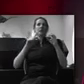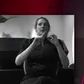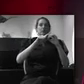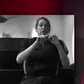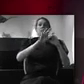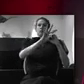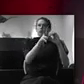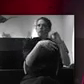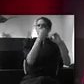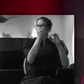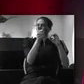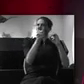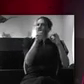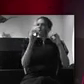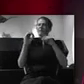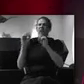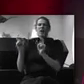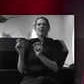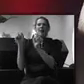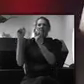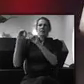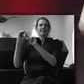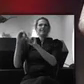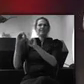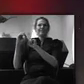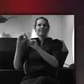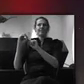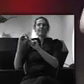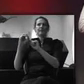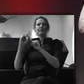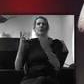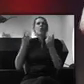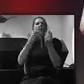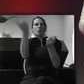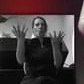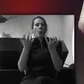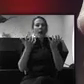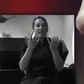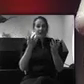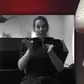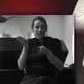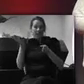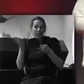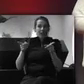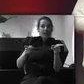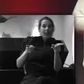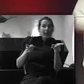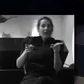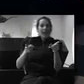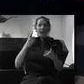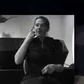don't underestimate the potential of your body to heal, regulate, regenerate, and protect